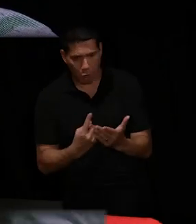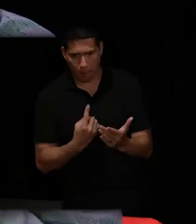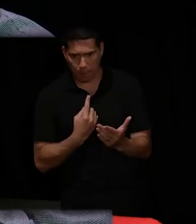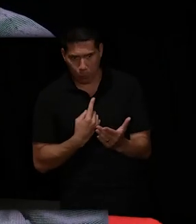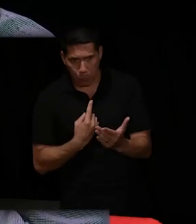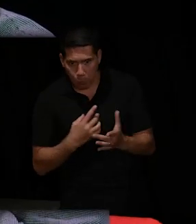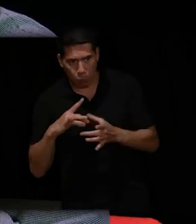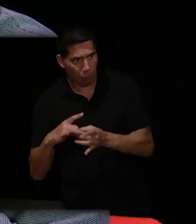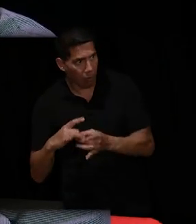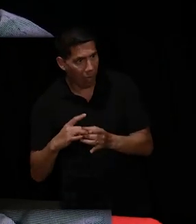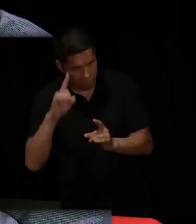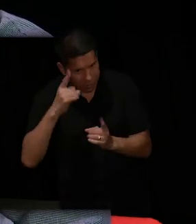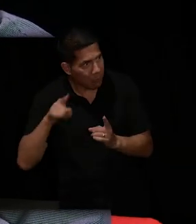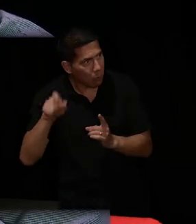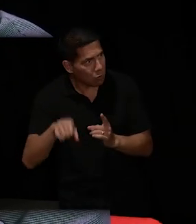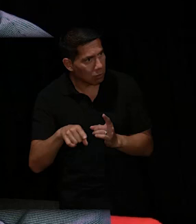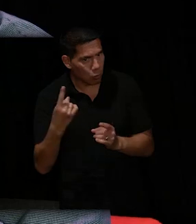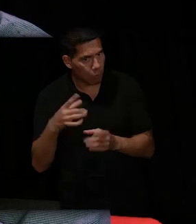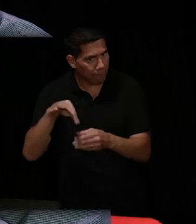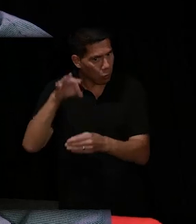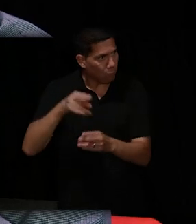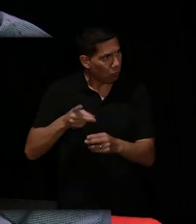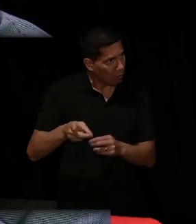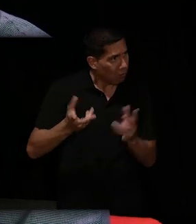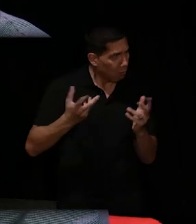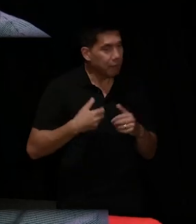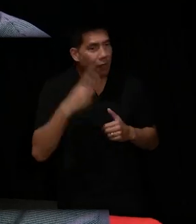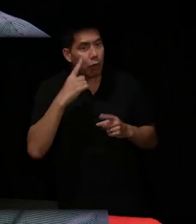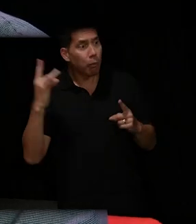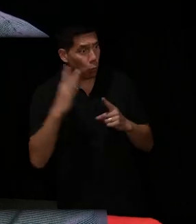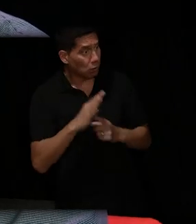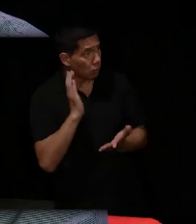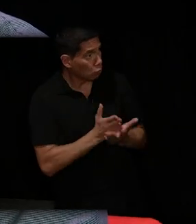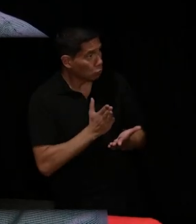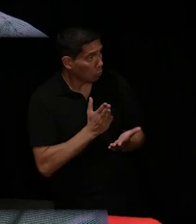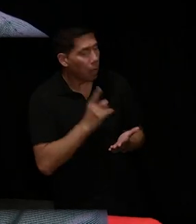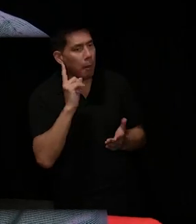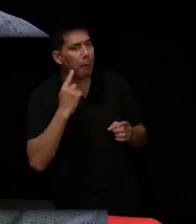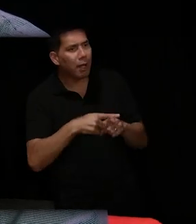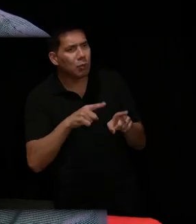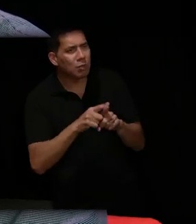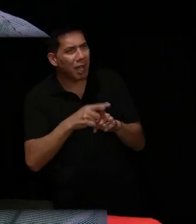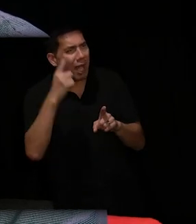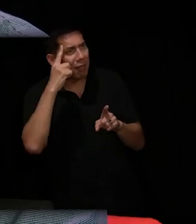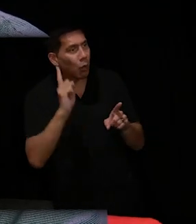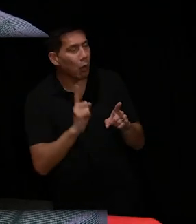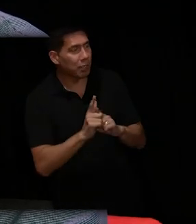the person who's voting. So I think it's really important, and it rightly should be. But I also think it's gone way too far.